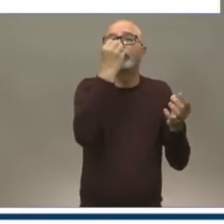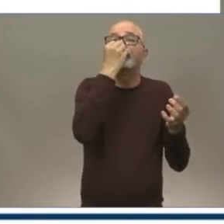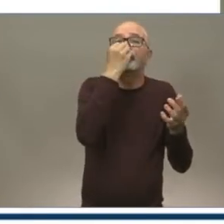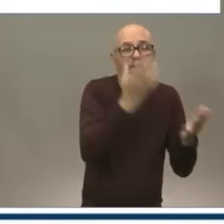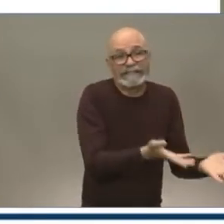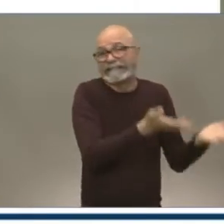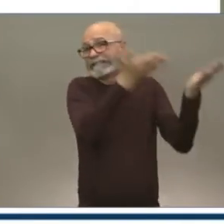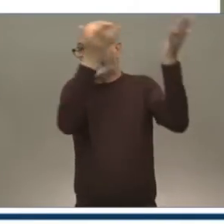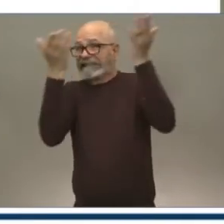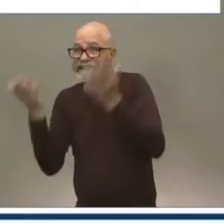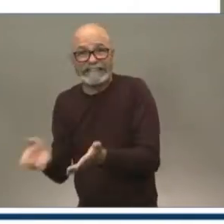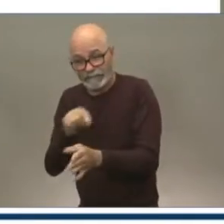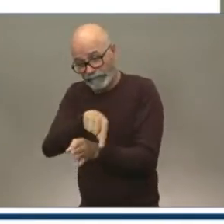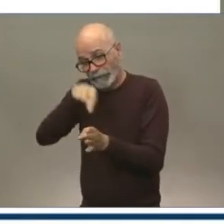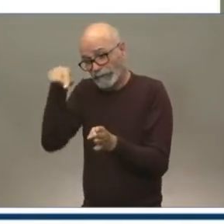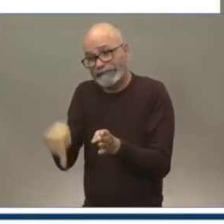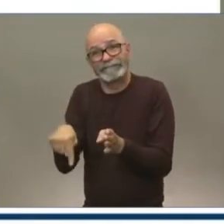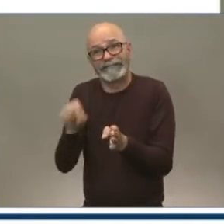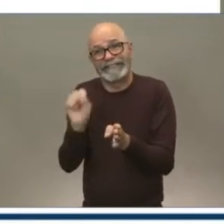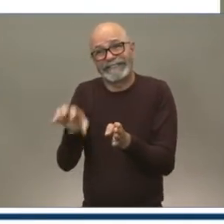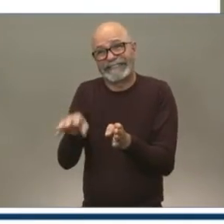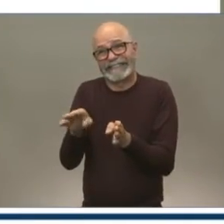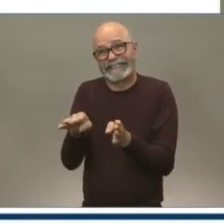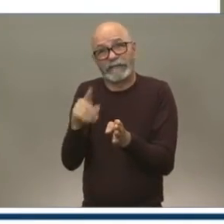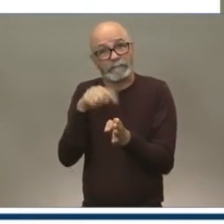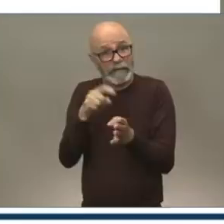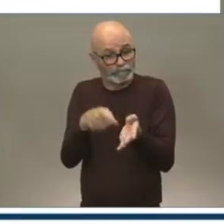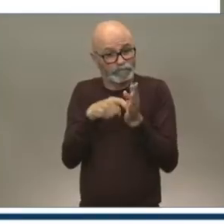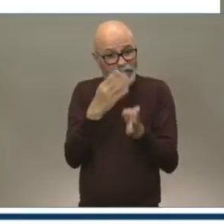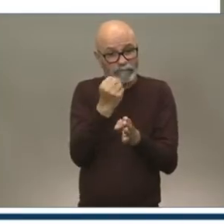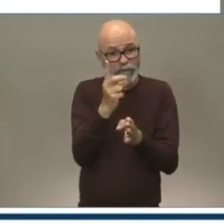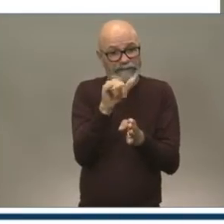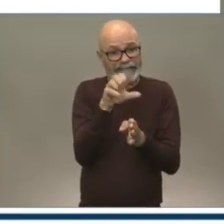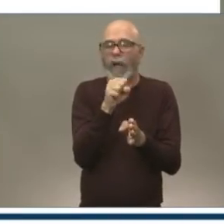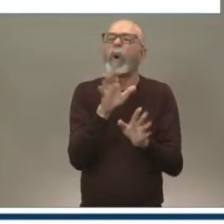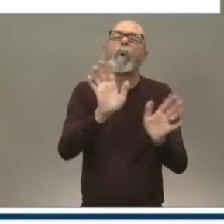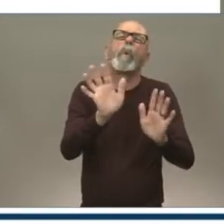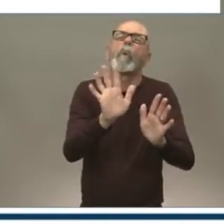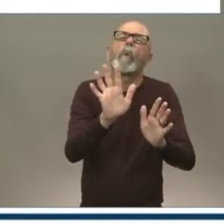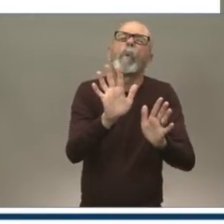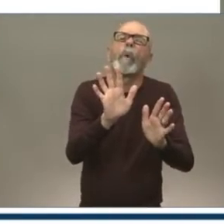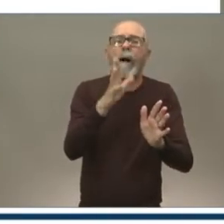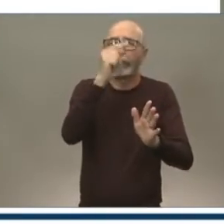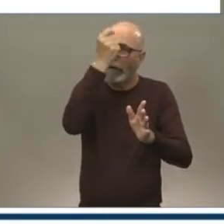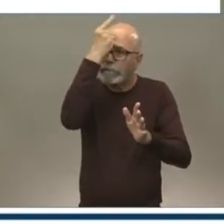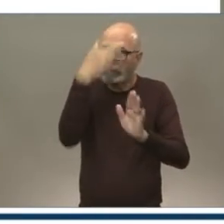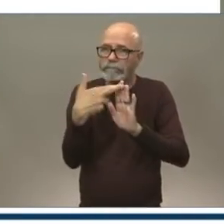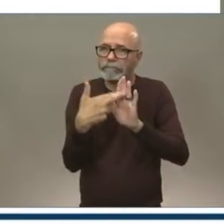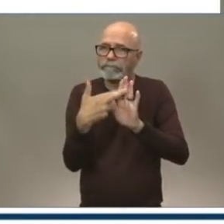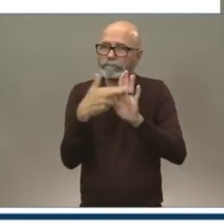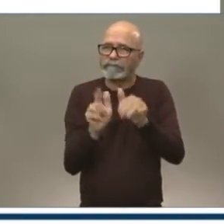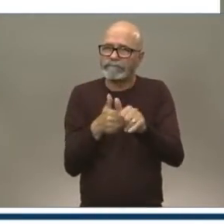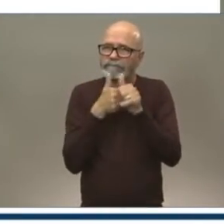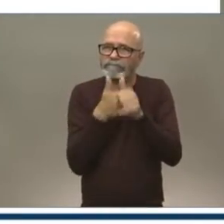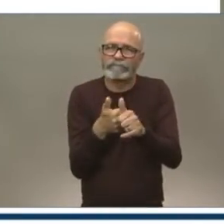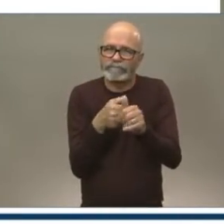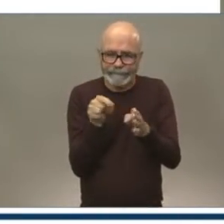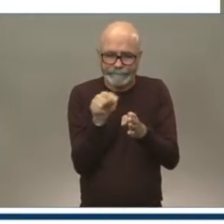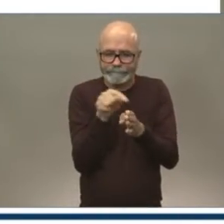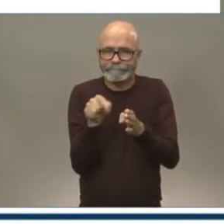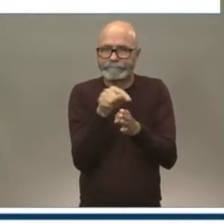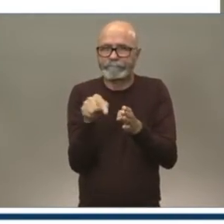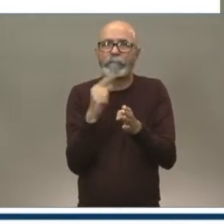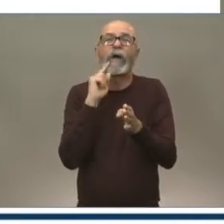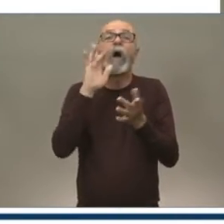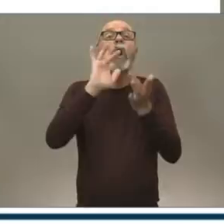to the quarantine, but they must take precautions that are outlined in our travel protocols. All this is on our coronavirus